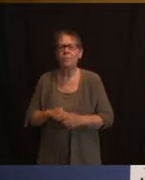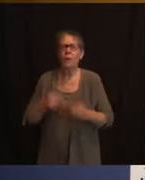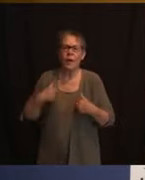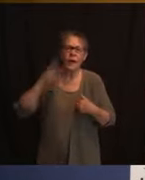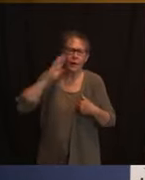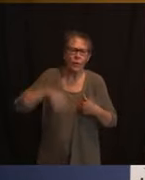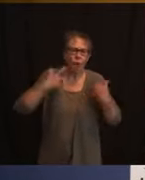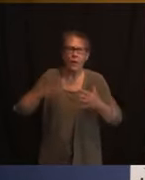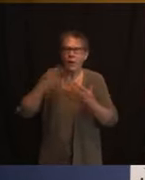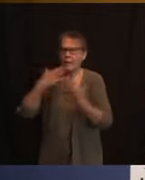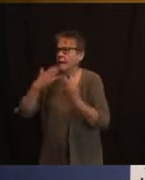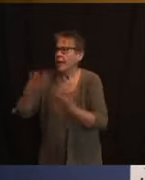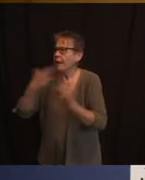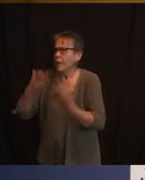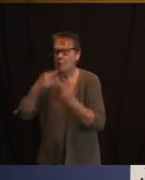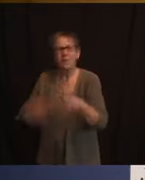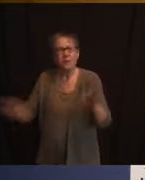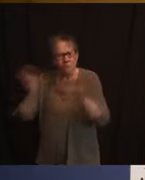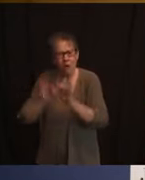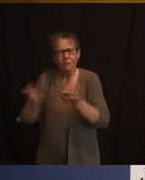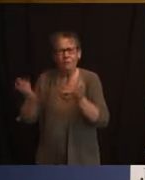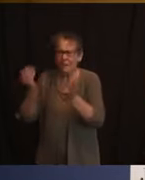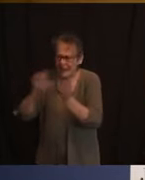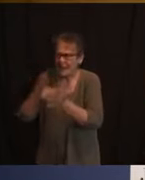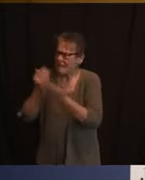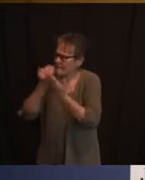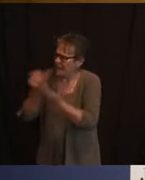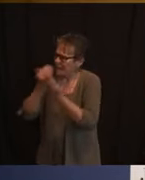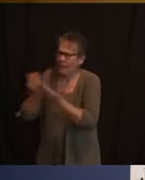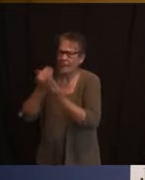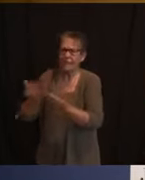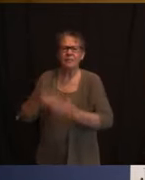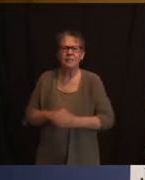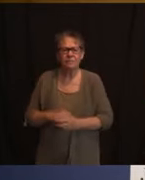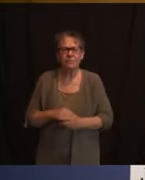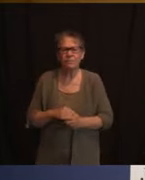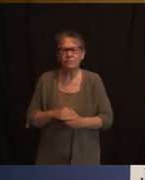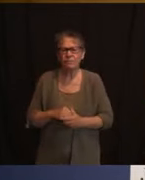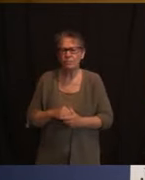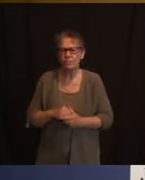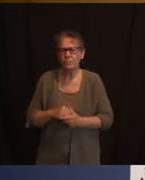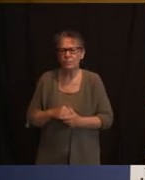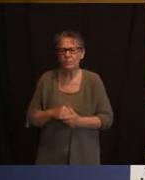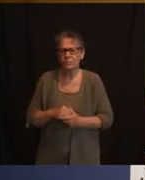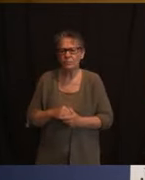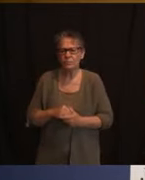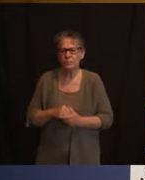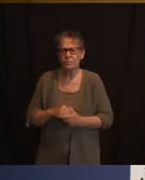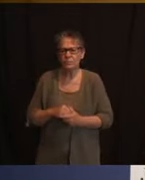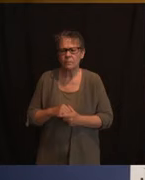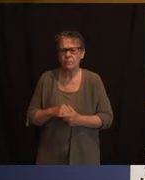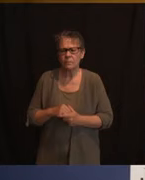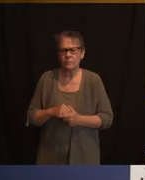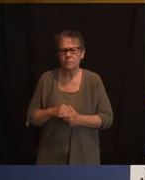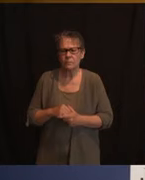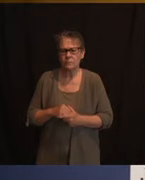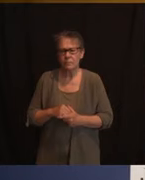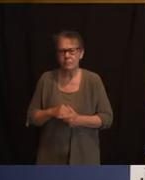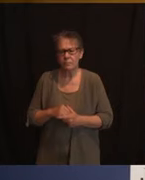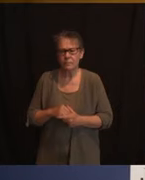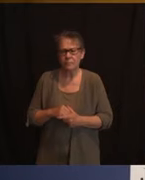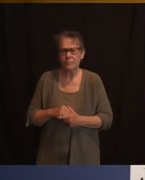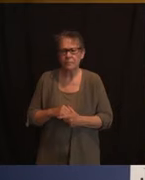employ 154,000 staff, both on the front lines and behind the scenes, with key support services such as